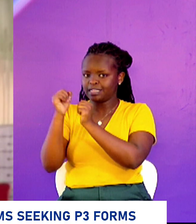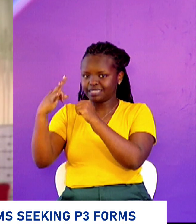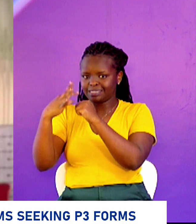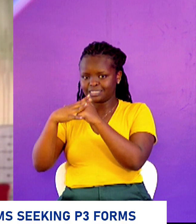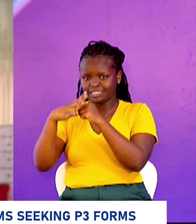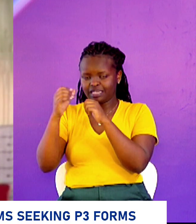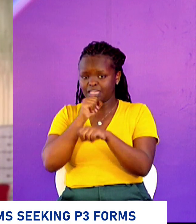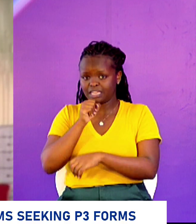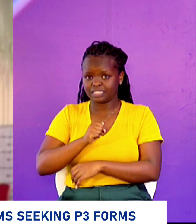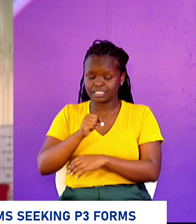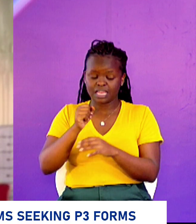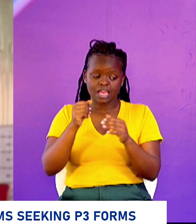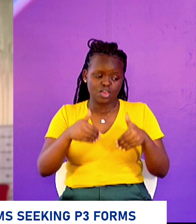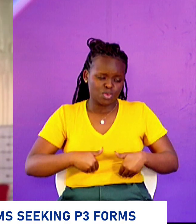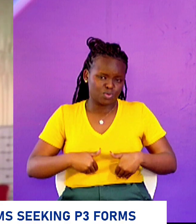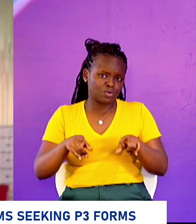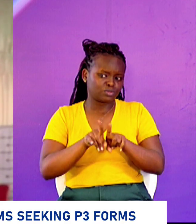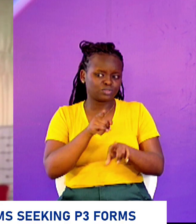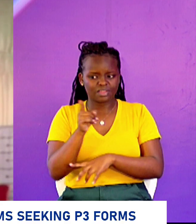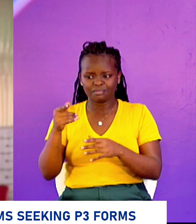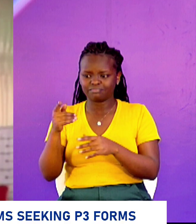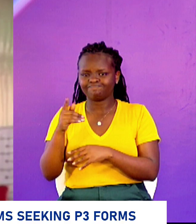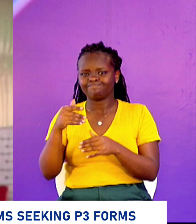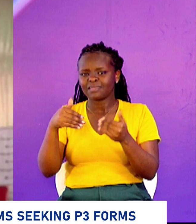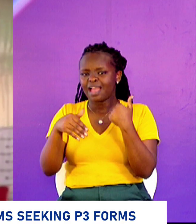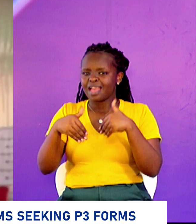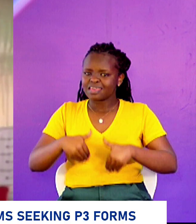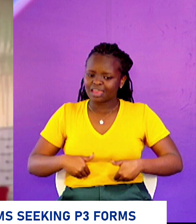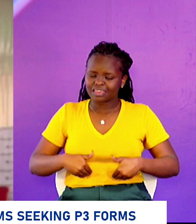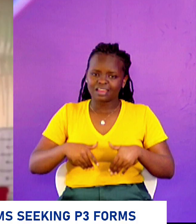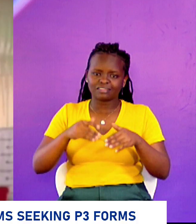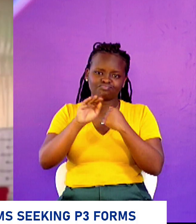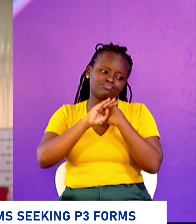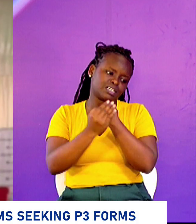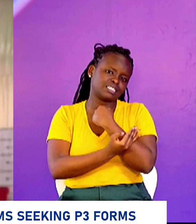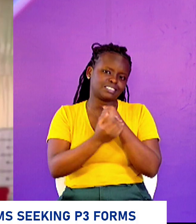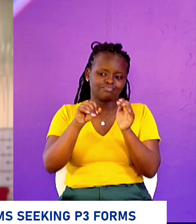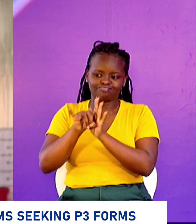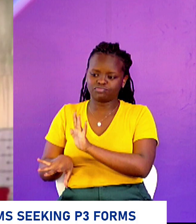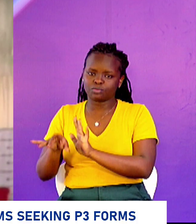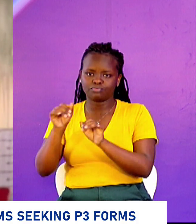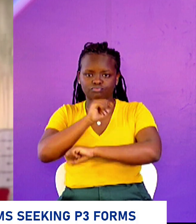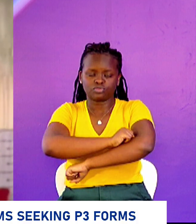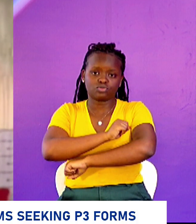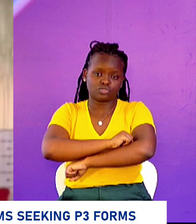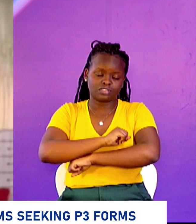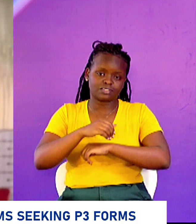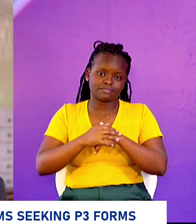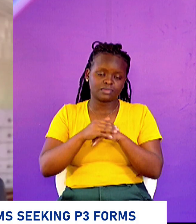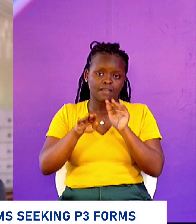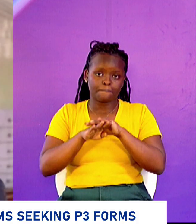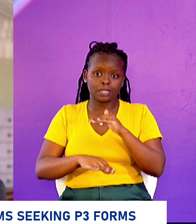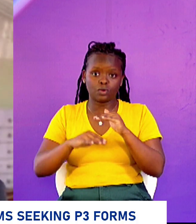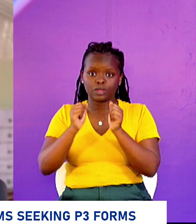youth, because many of them, because of teenage pregnancy, they are dropping out of school. Every year in our country, more than 300,000 girls below the age of 18 years get